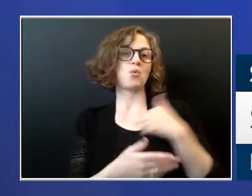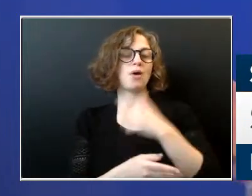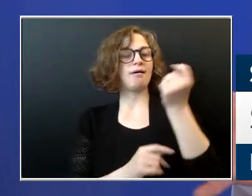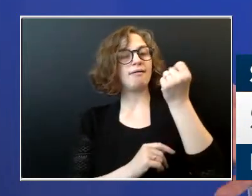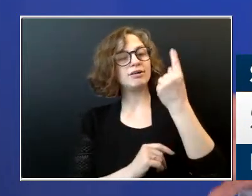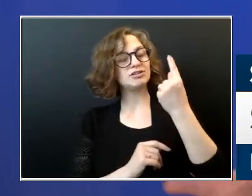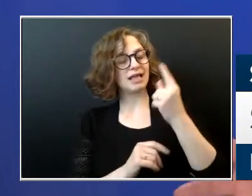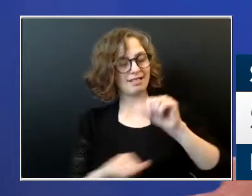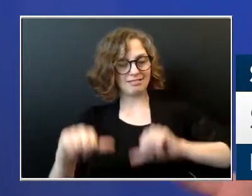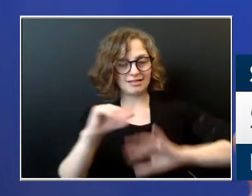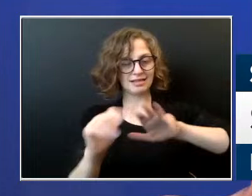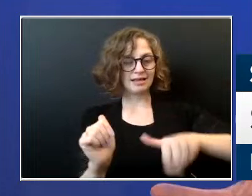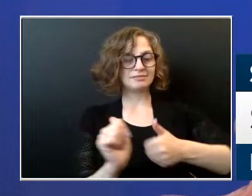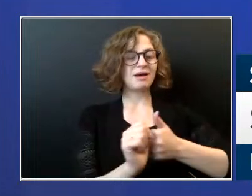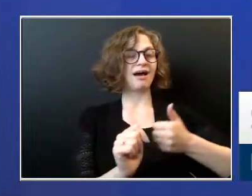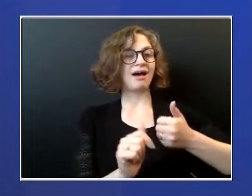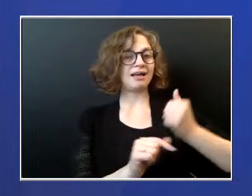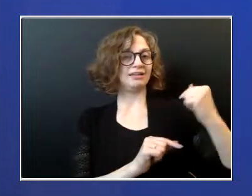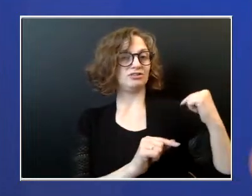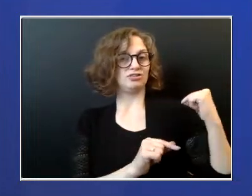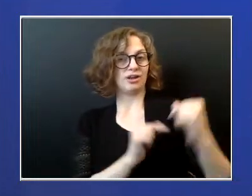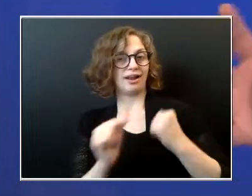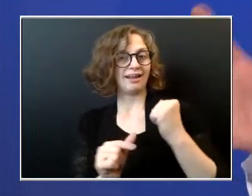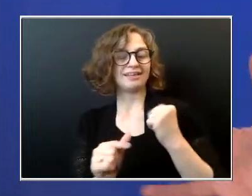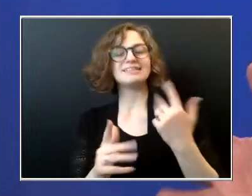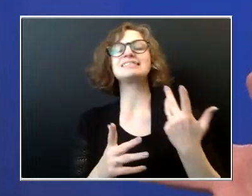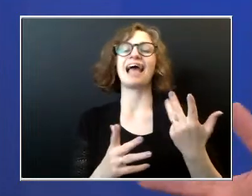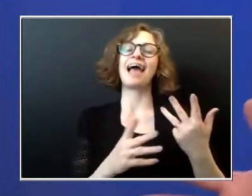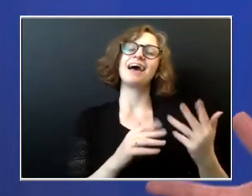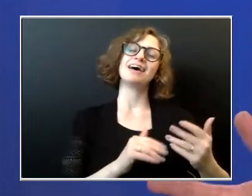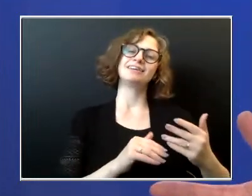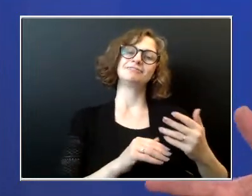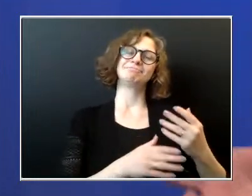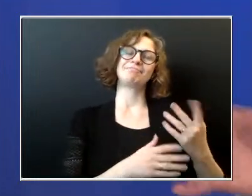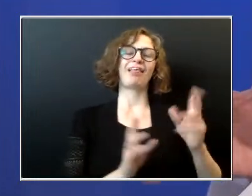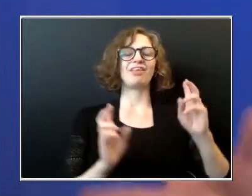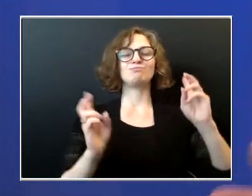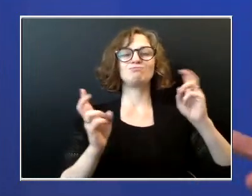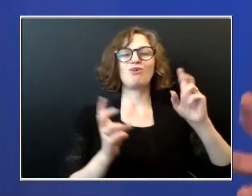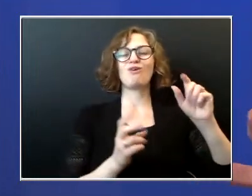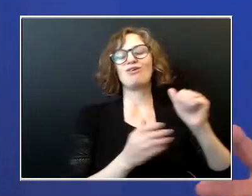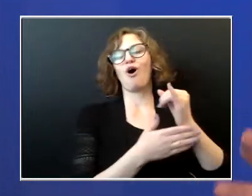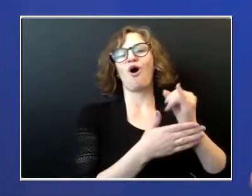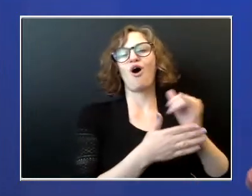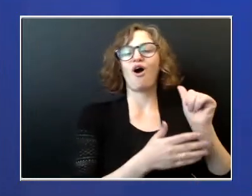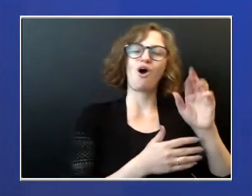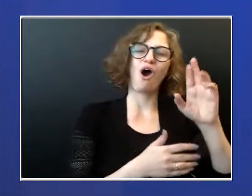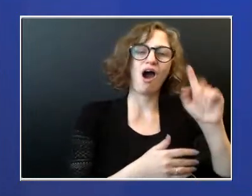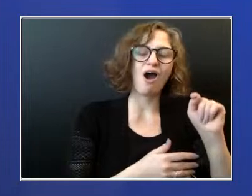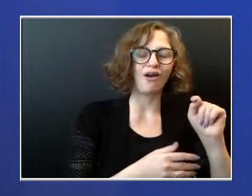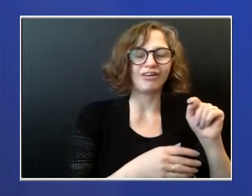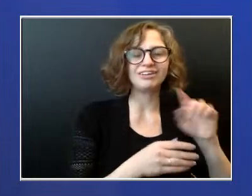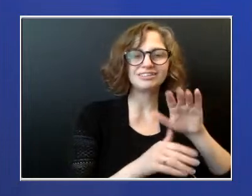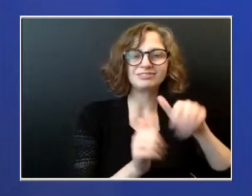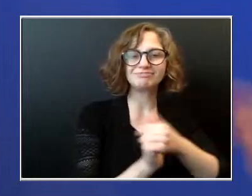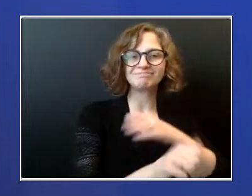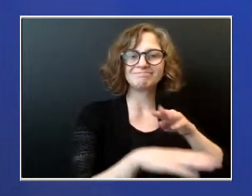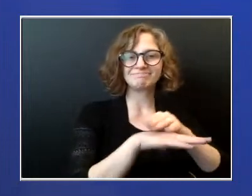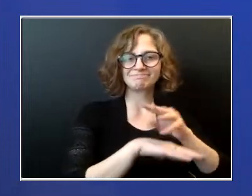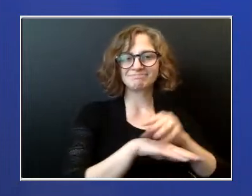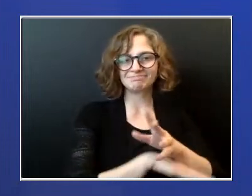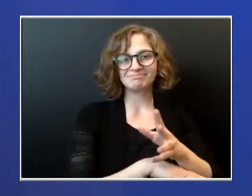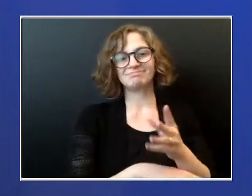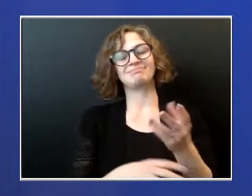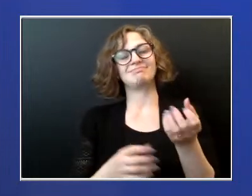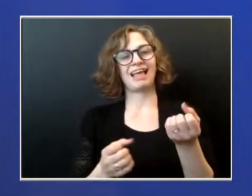a service with a healthcare team where components of this are provided, and we try to bring that together. And I'd love